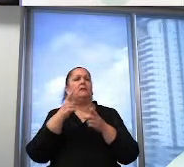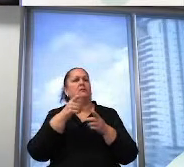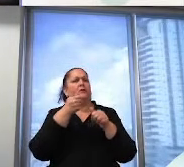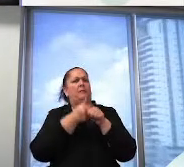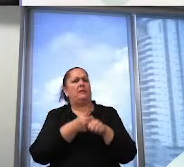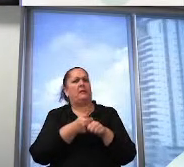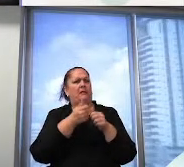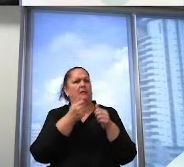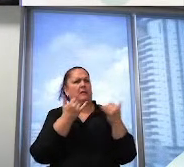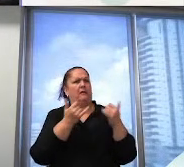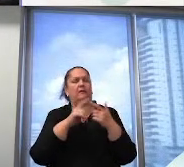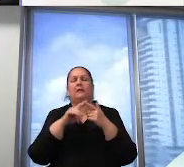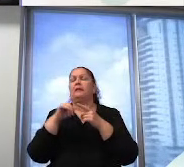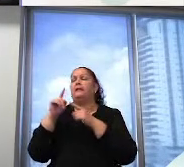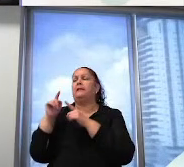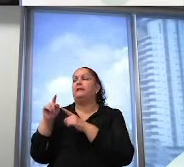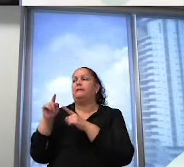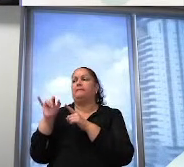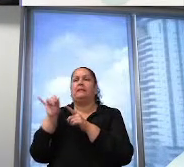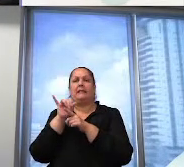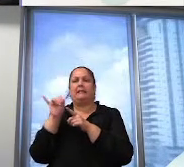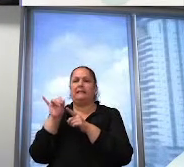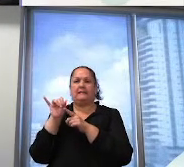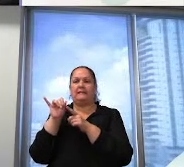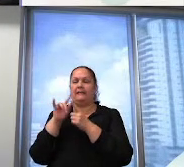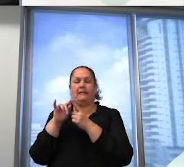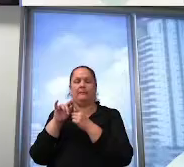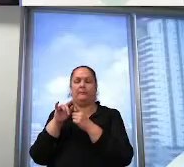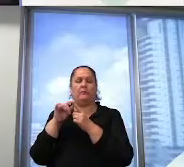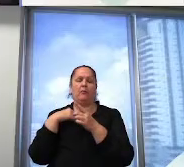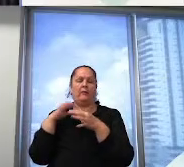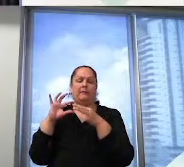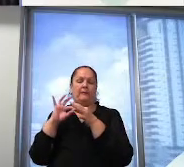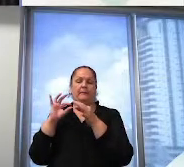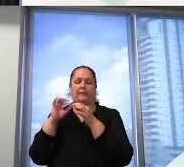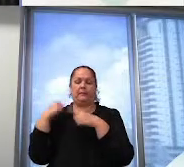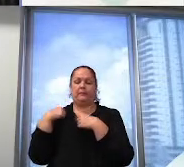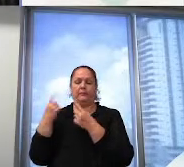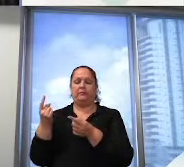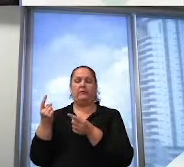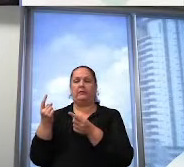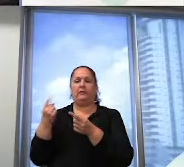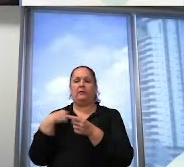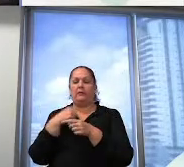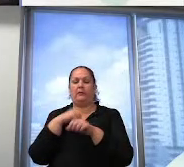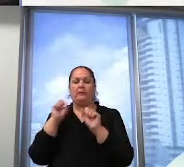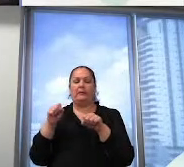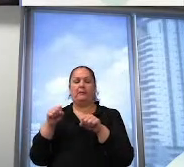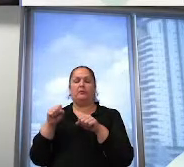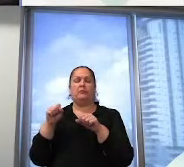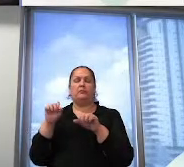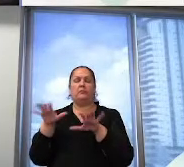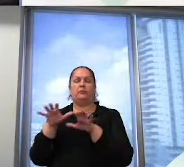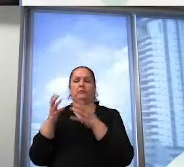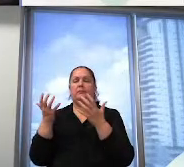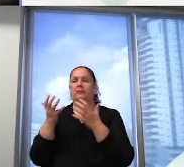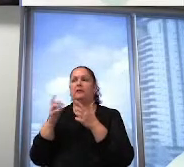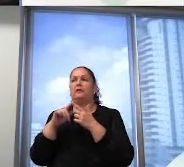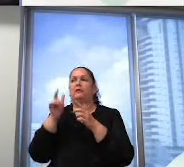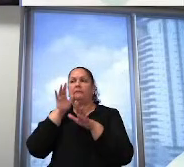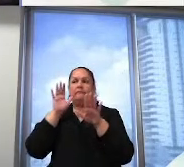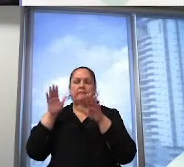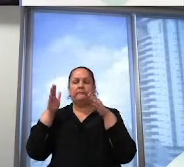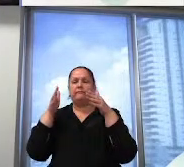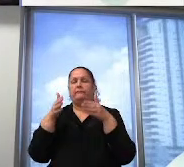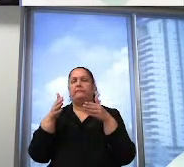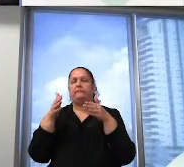you stand on complying with the mandate now? So it's the same as what I've been stating so far. What we've been able to do is